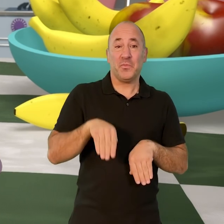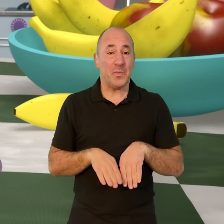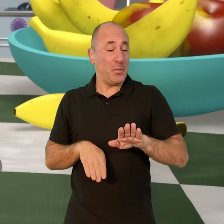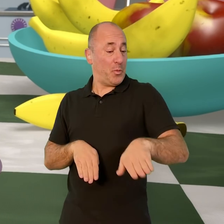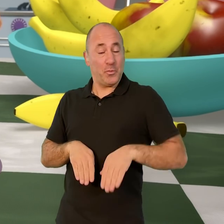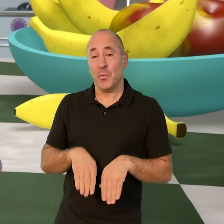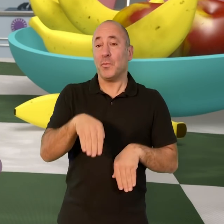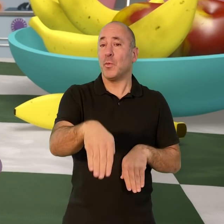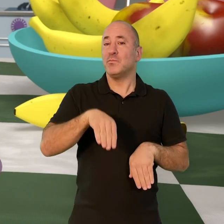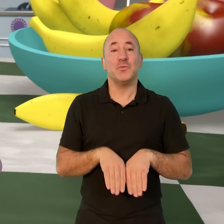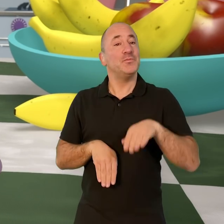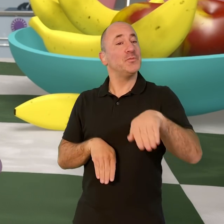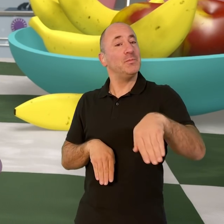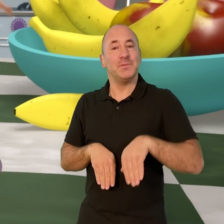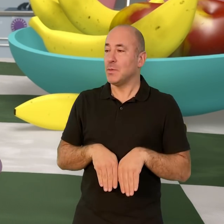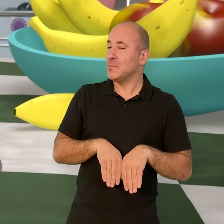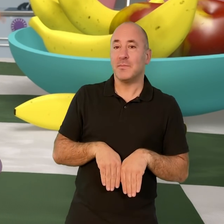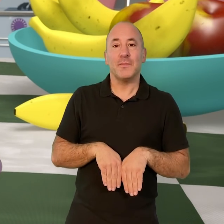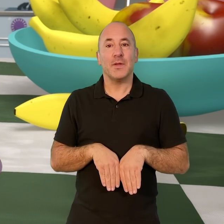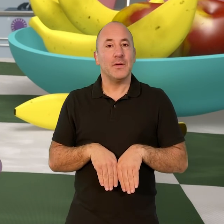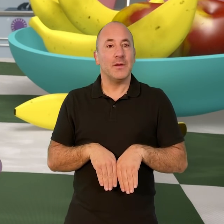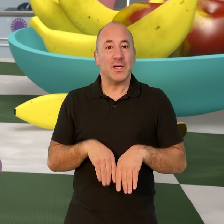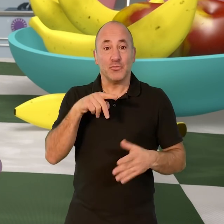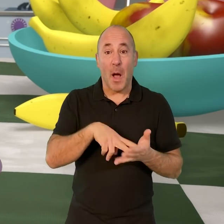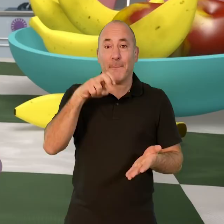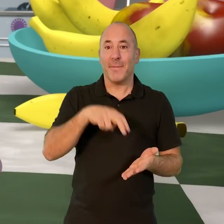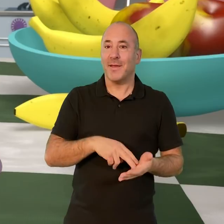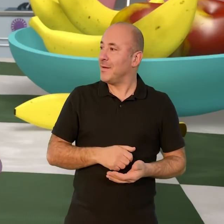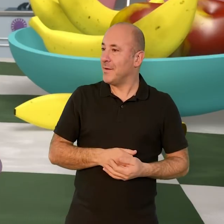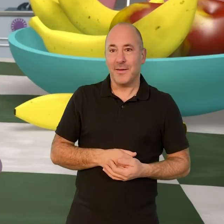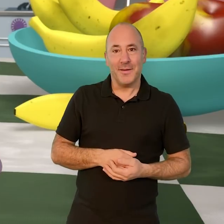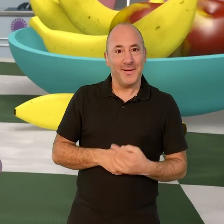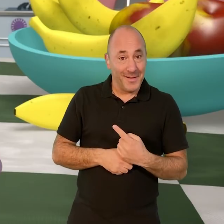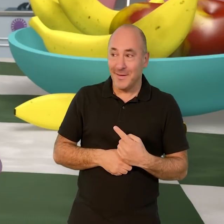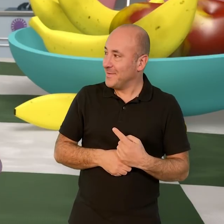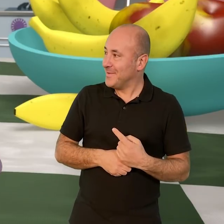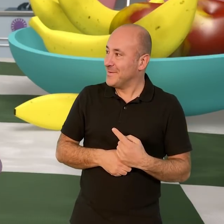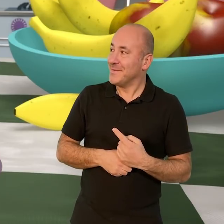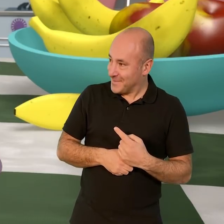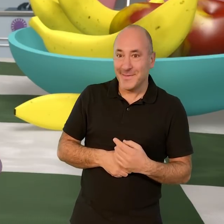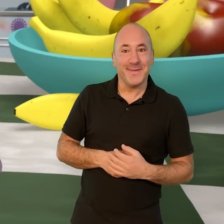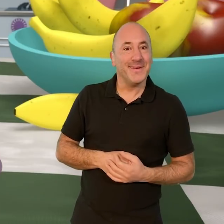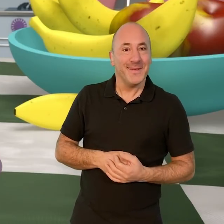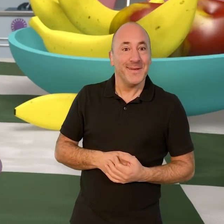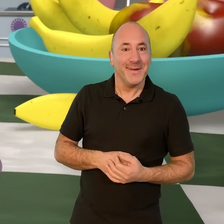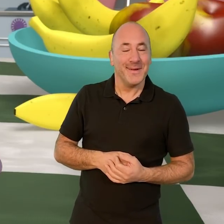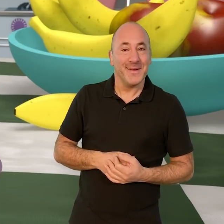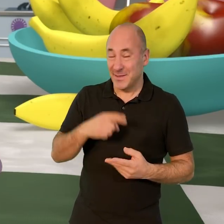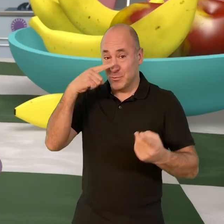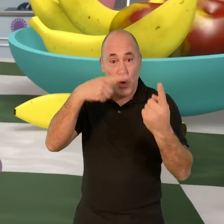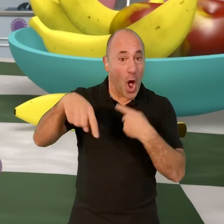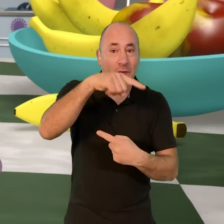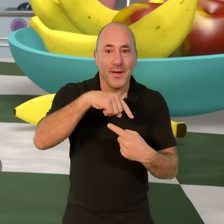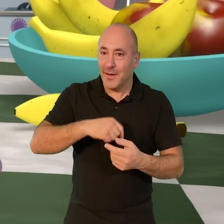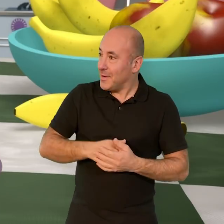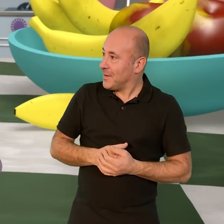doo-doo, doo-doo, doo-doo. She can jump, boing, boing, boing, and she